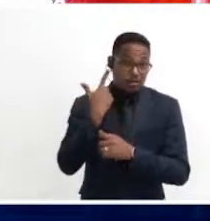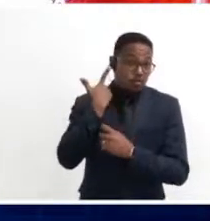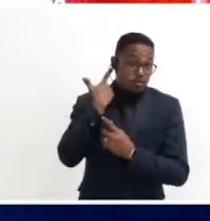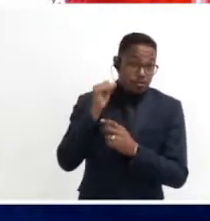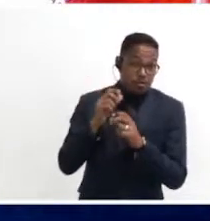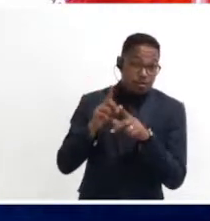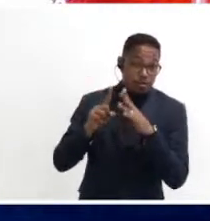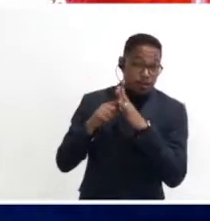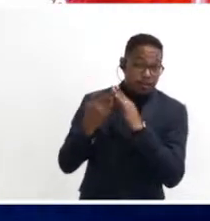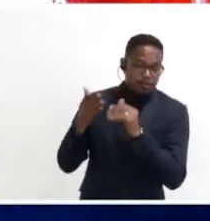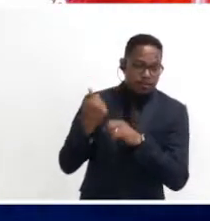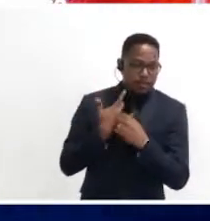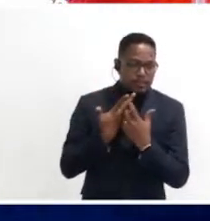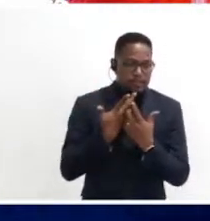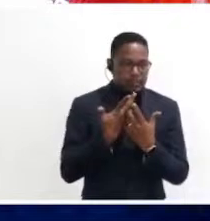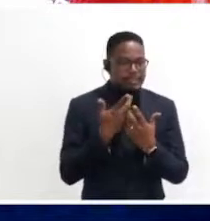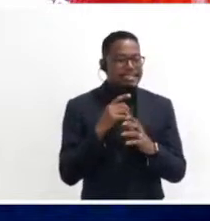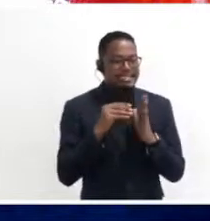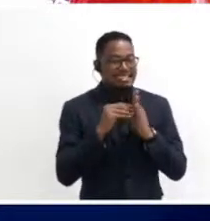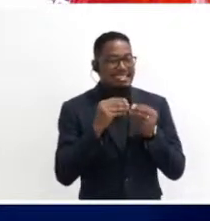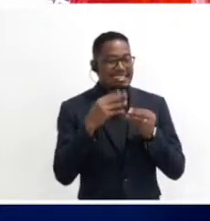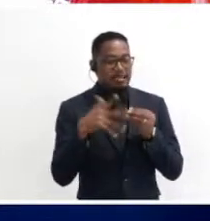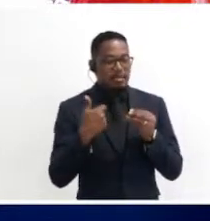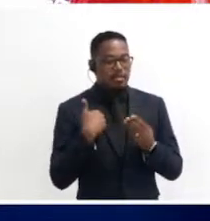much transitioned to copper wire now.